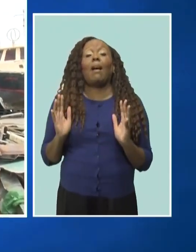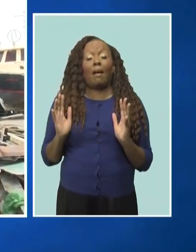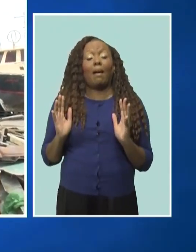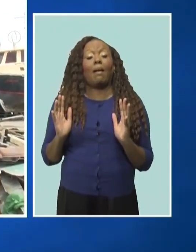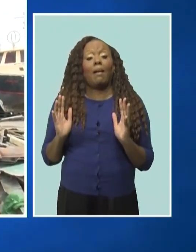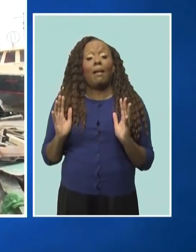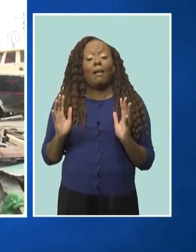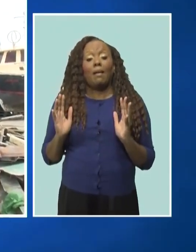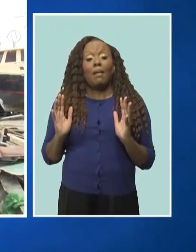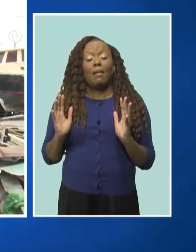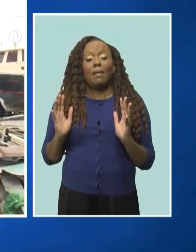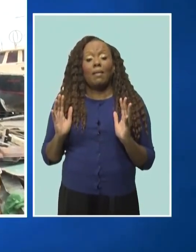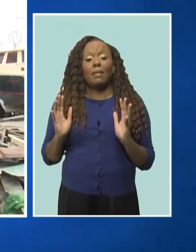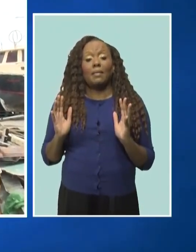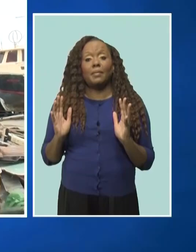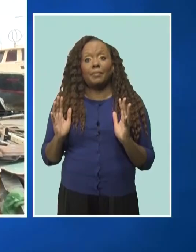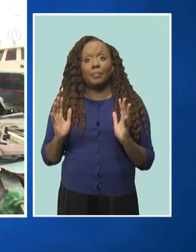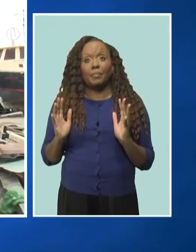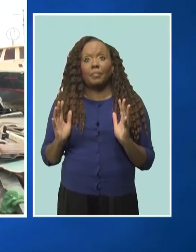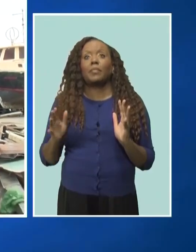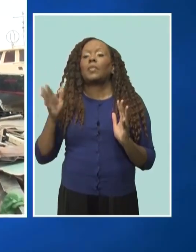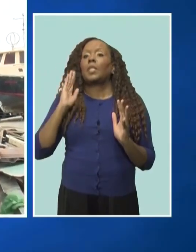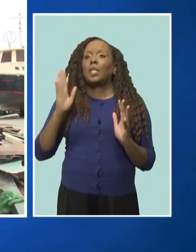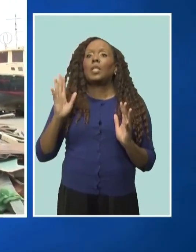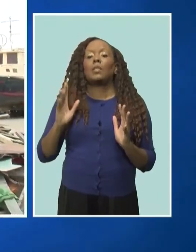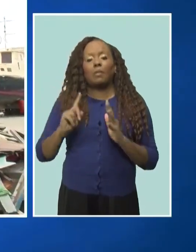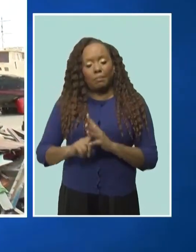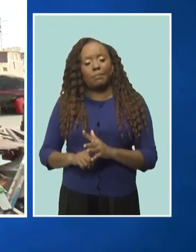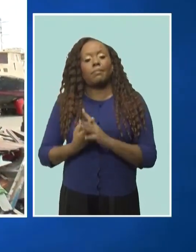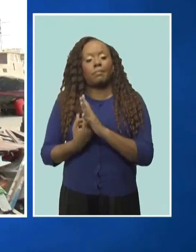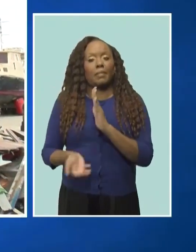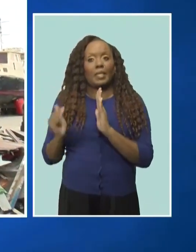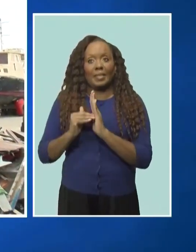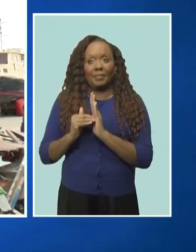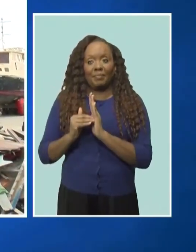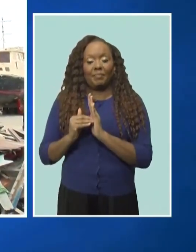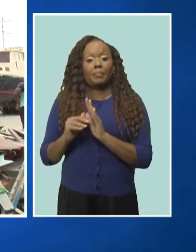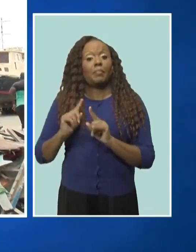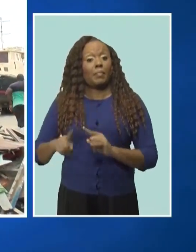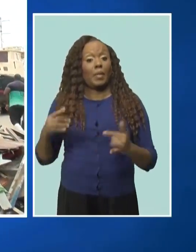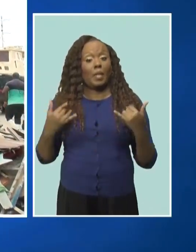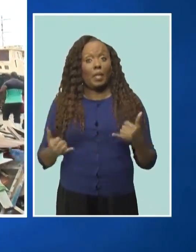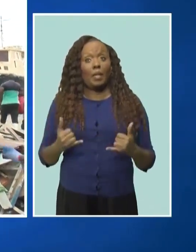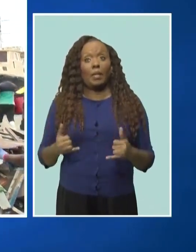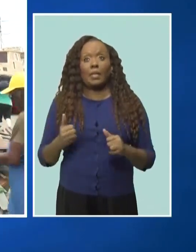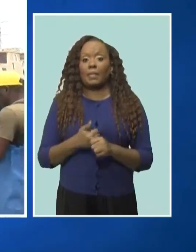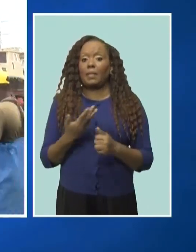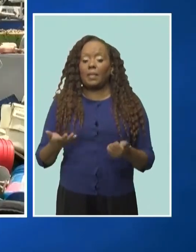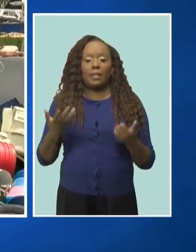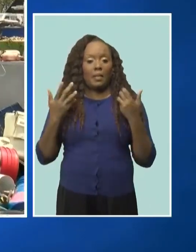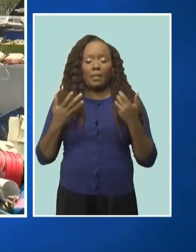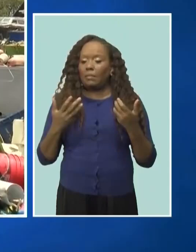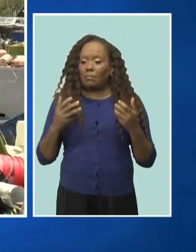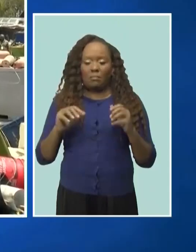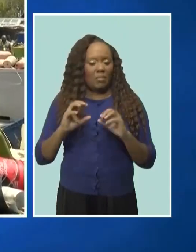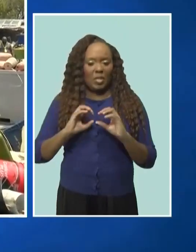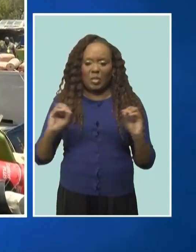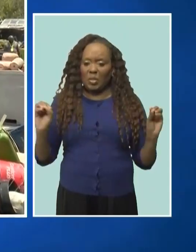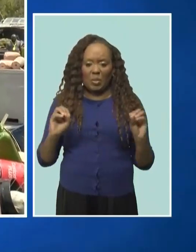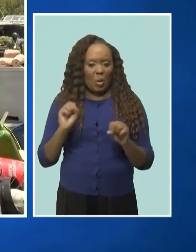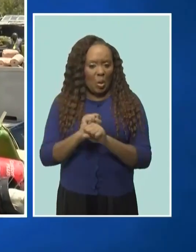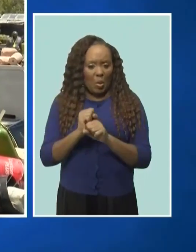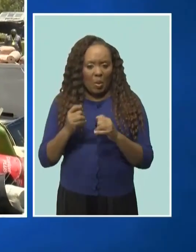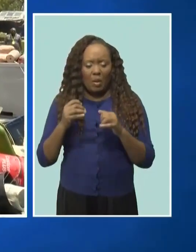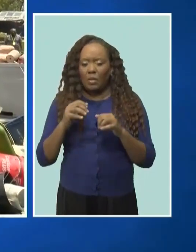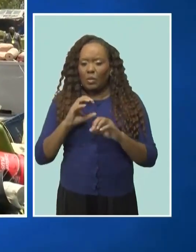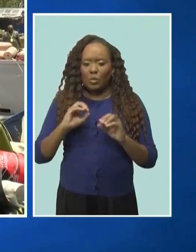and finished, well, we going back to square one. But for right now, everything's a shut down. Meanwhile, marine surveyor